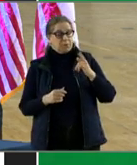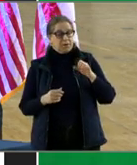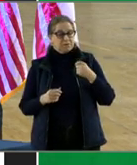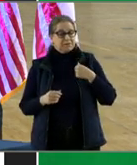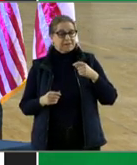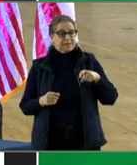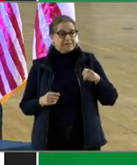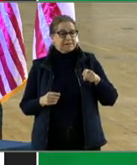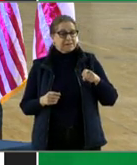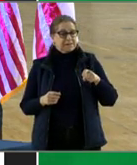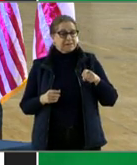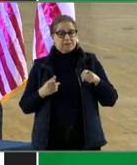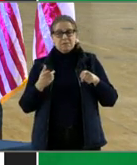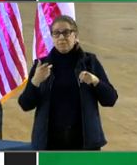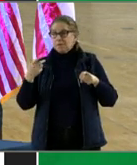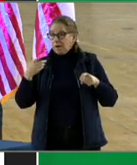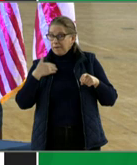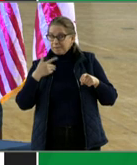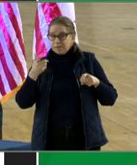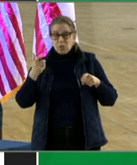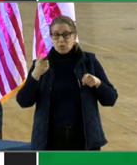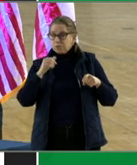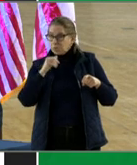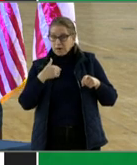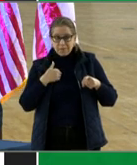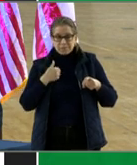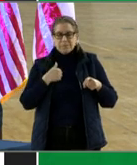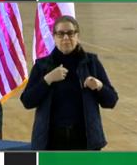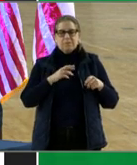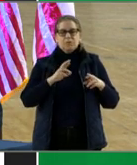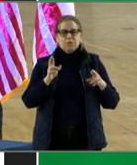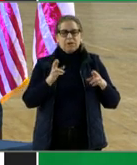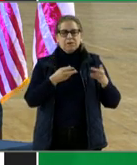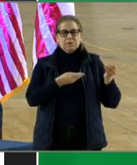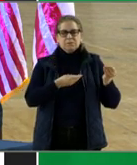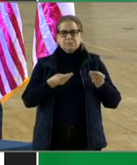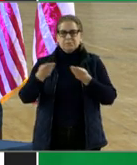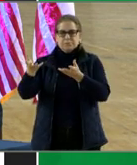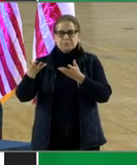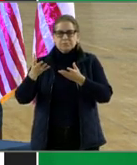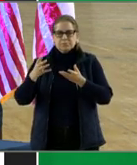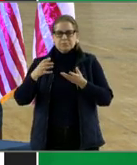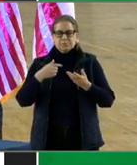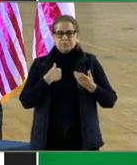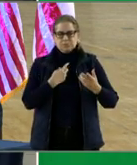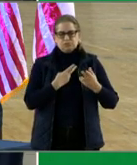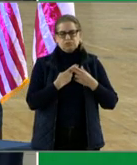from our traditional healthcare providers. So we're looking to also plus up in that respect.